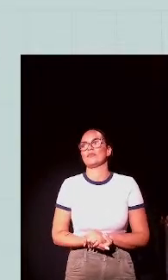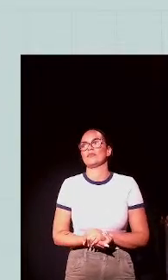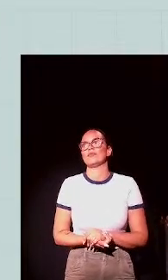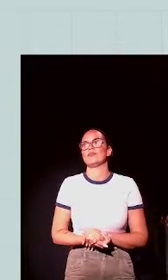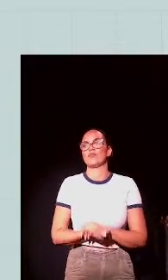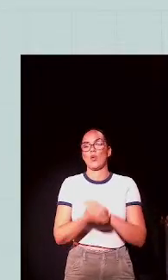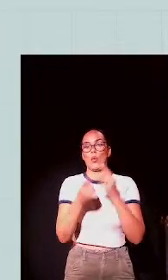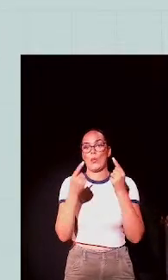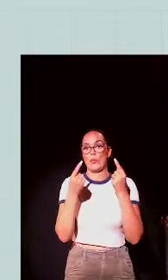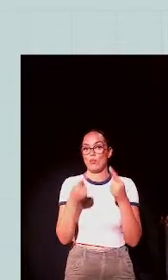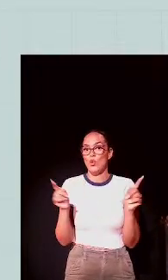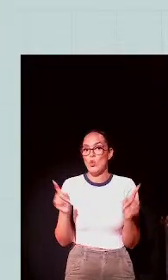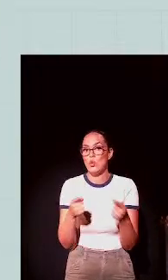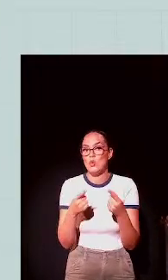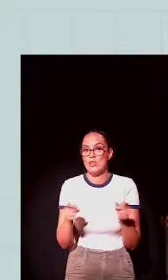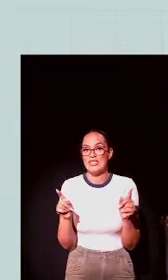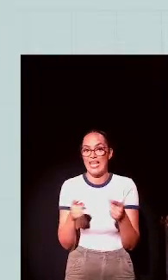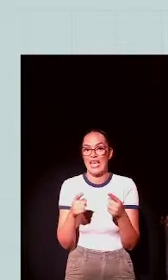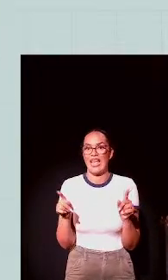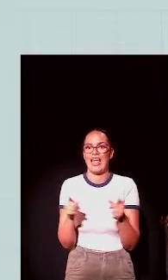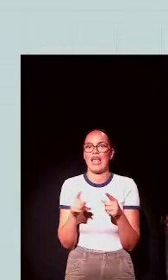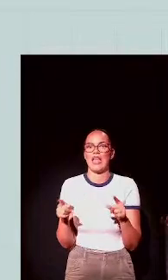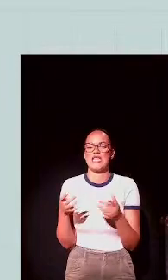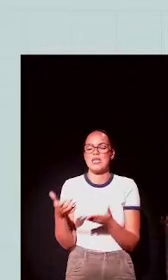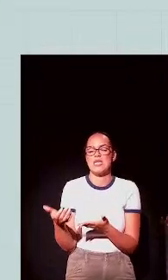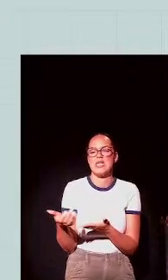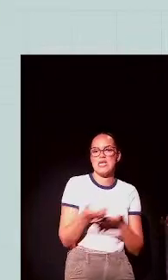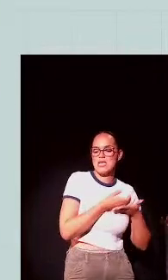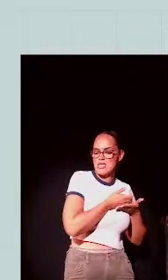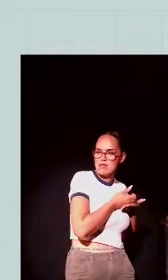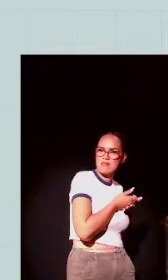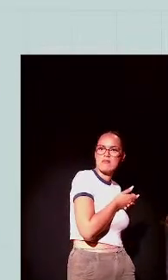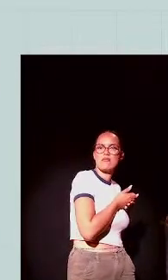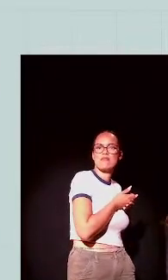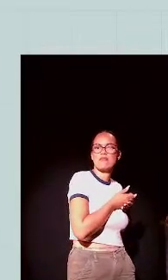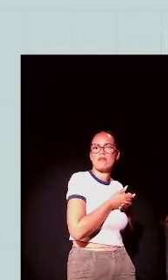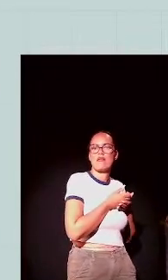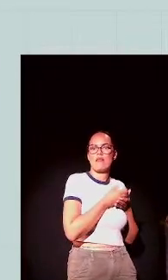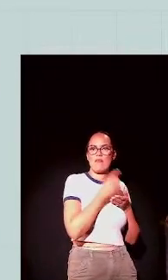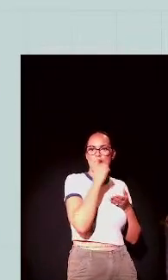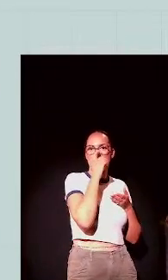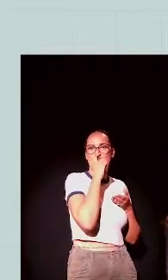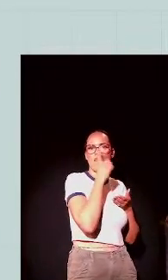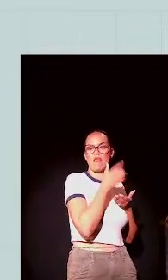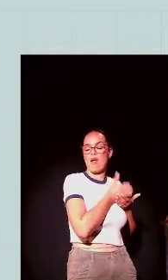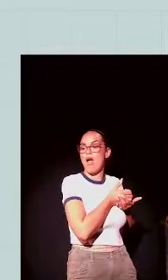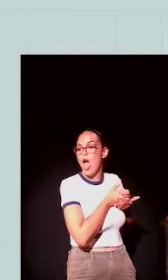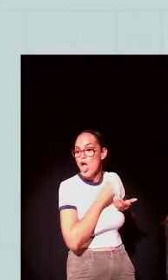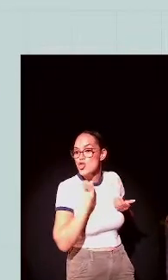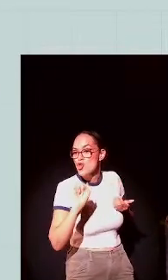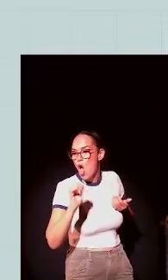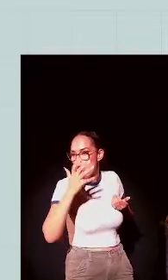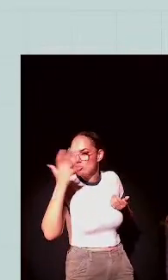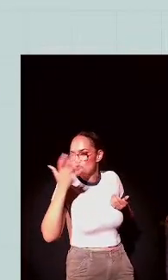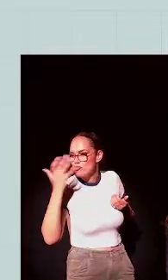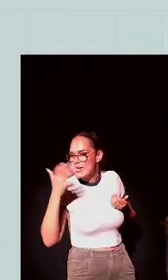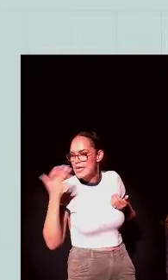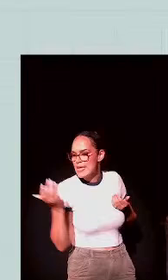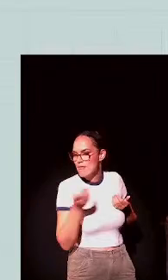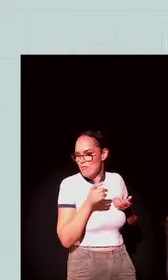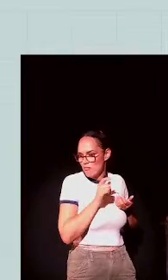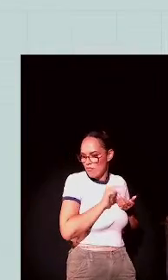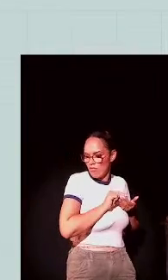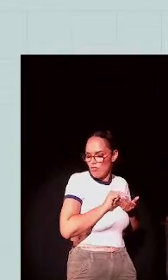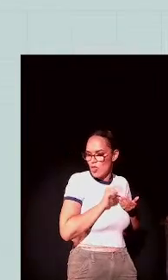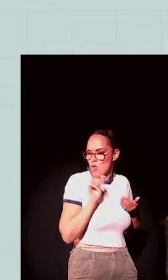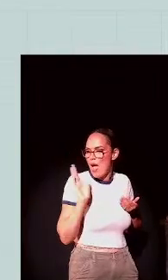weaponized by people because they tell you, this is your dream, you should be enjoying this, you should